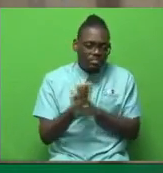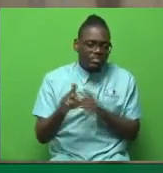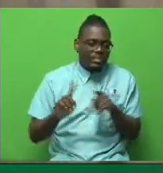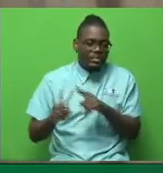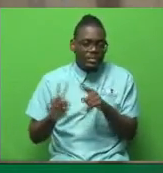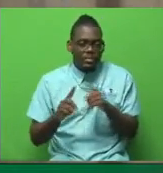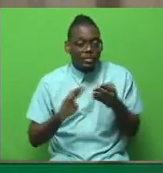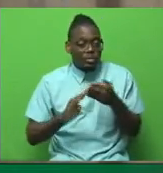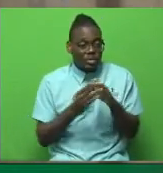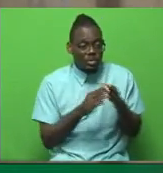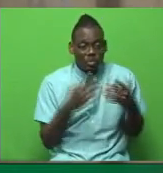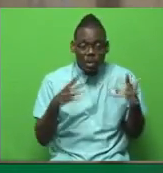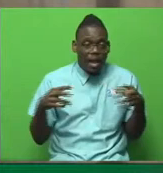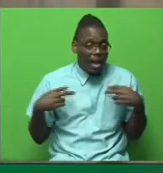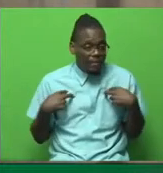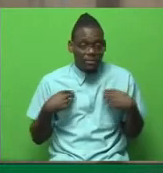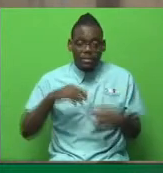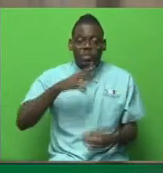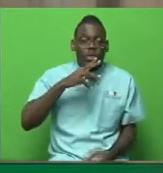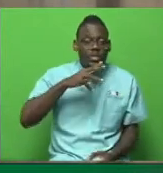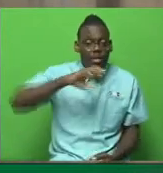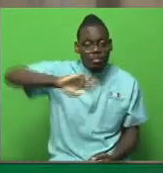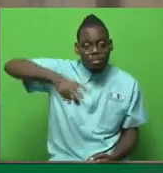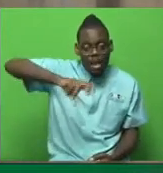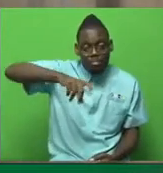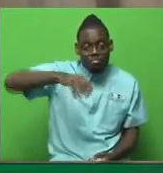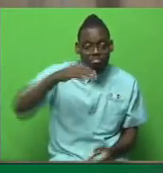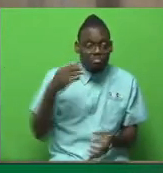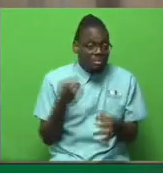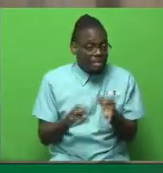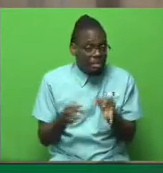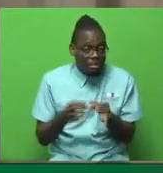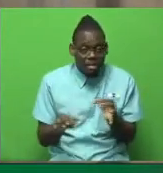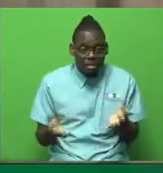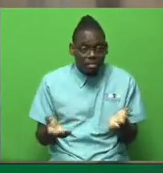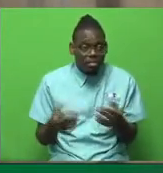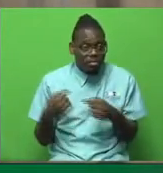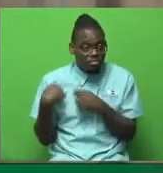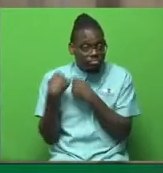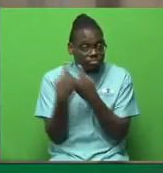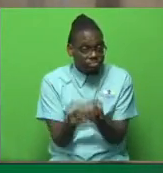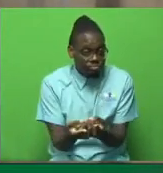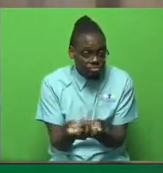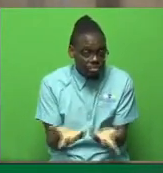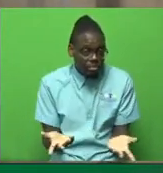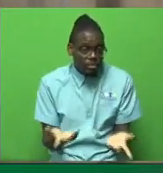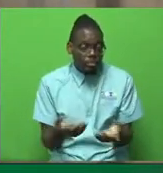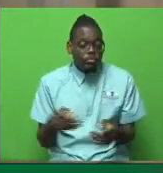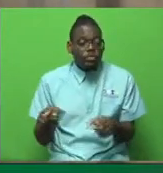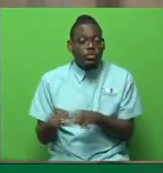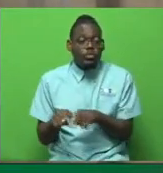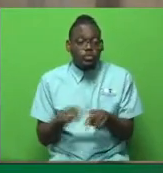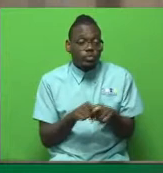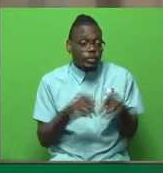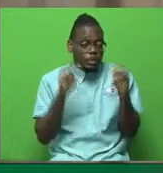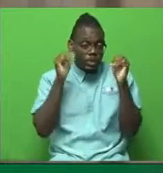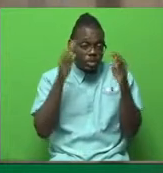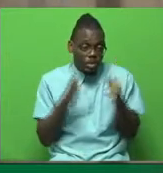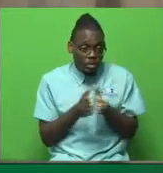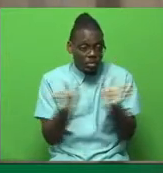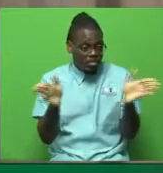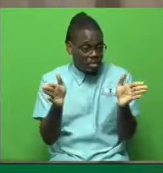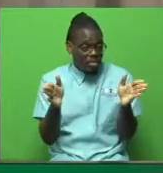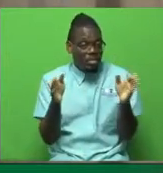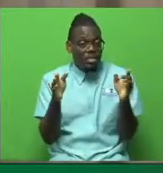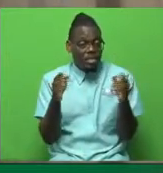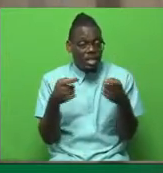do not have pipe borne water still and remember for any Minister for Public Utilities had the time to recite